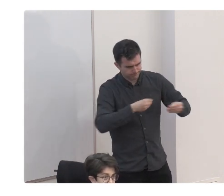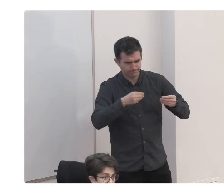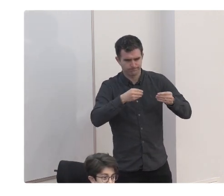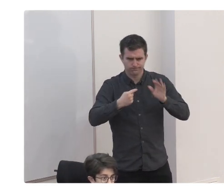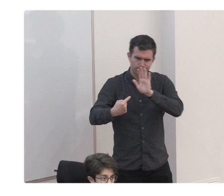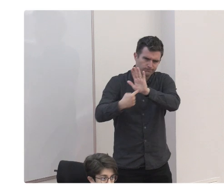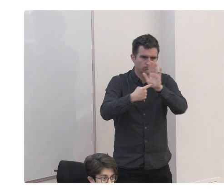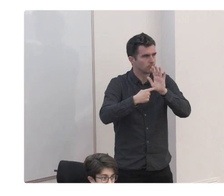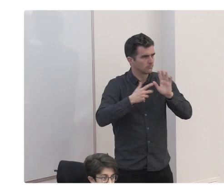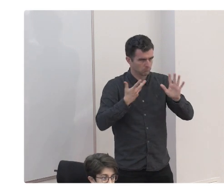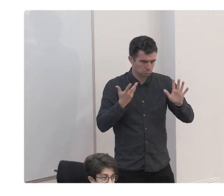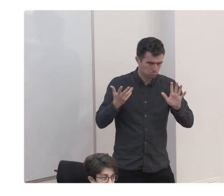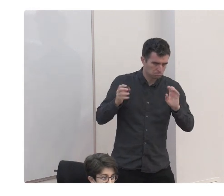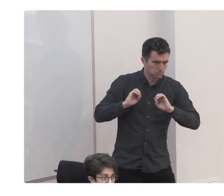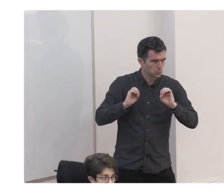And